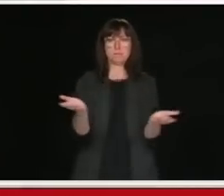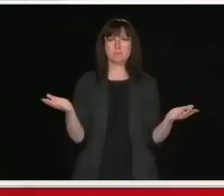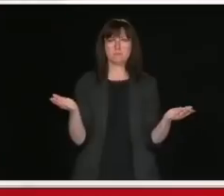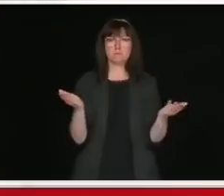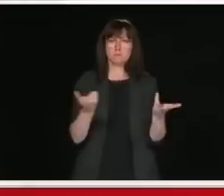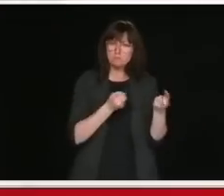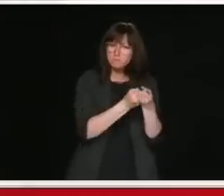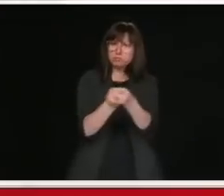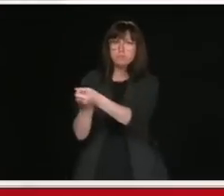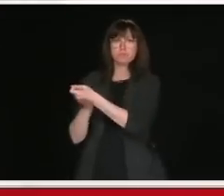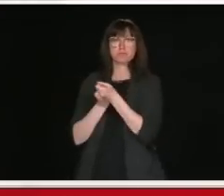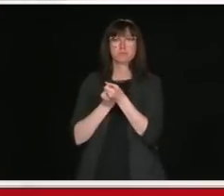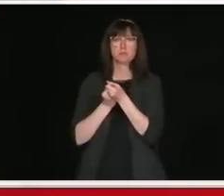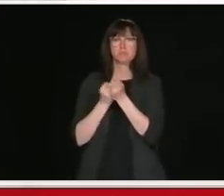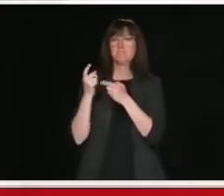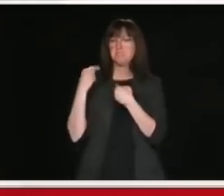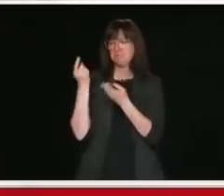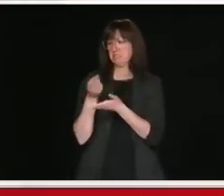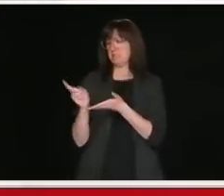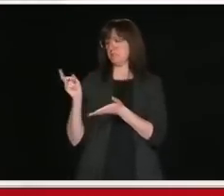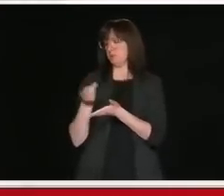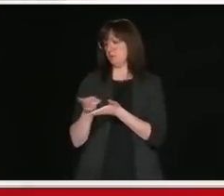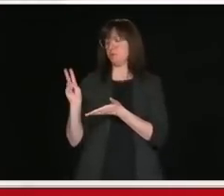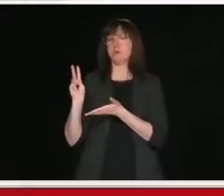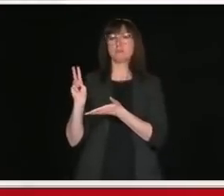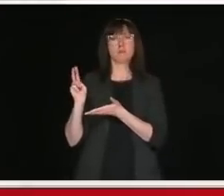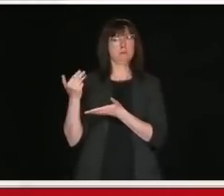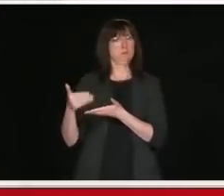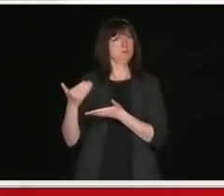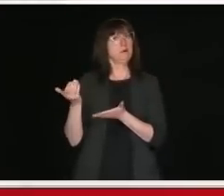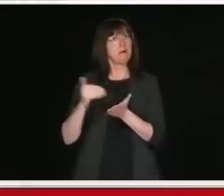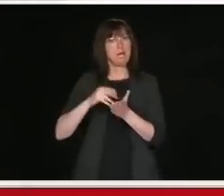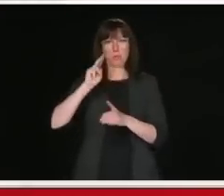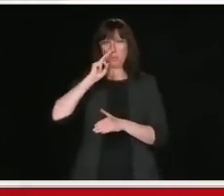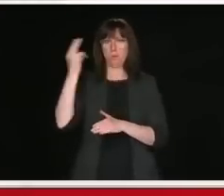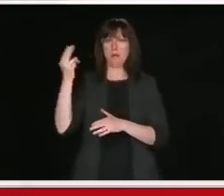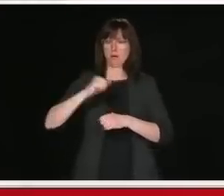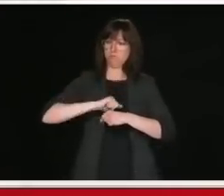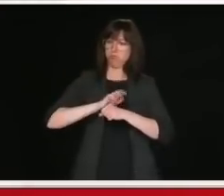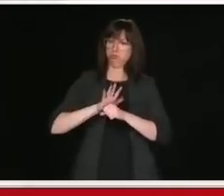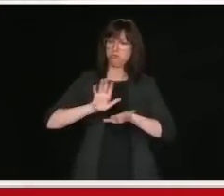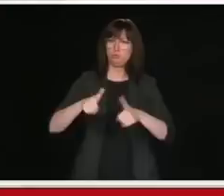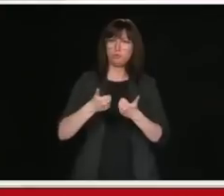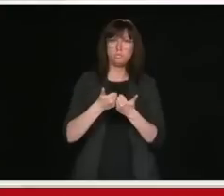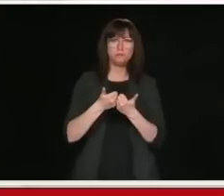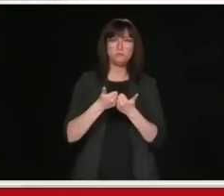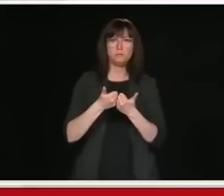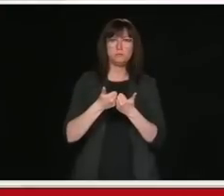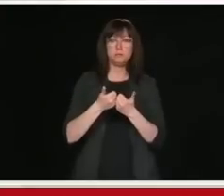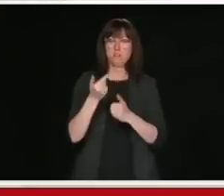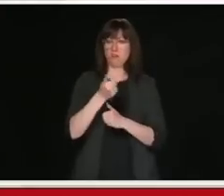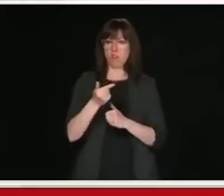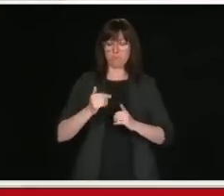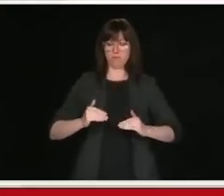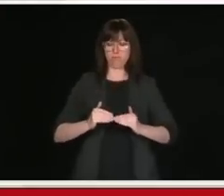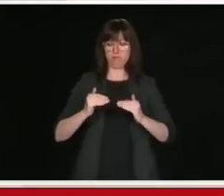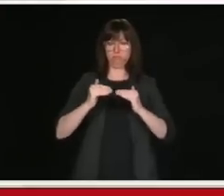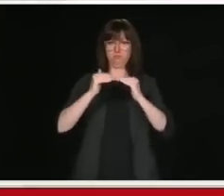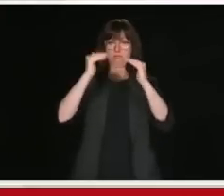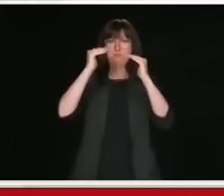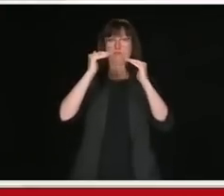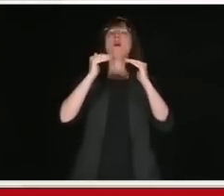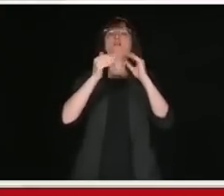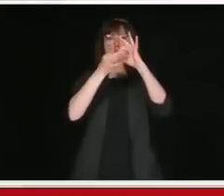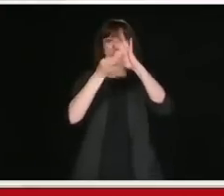in the face of an unprecedented challenge, we've seen all levels of government cooperating on a response. And going forward,